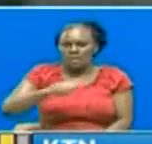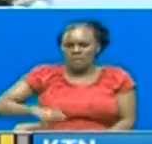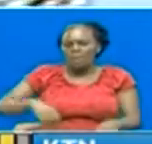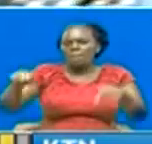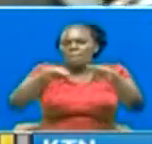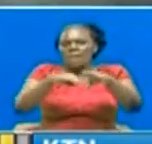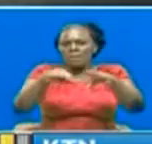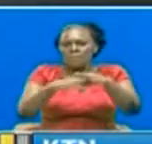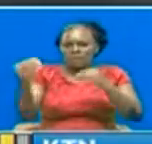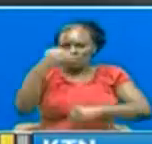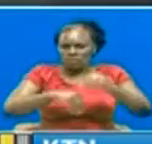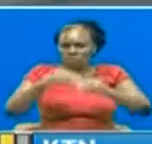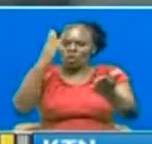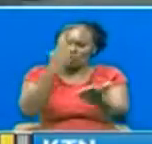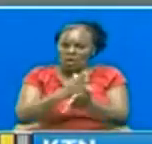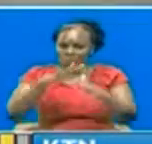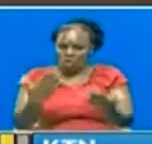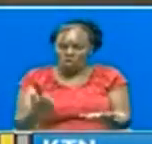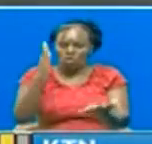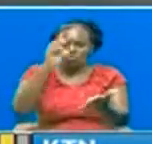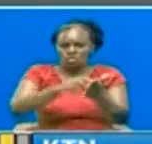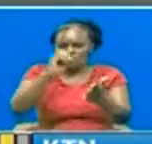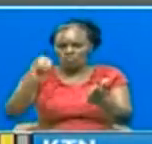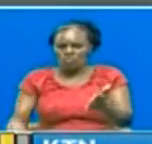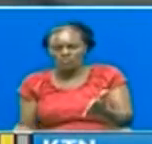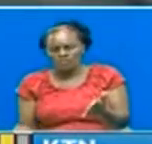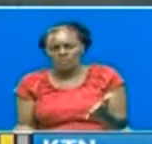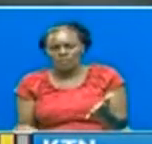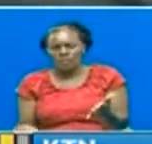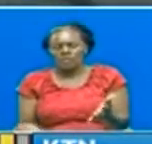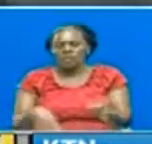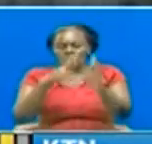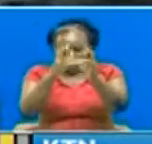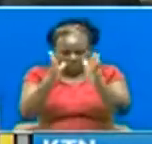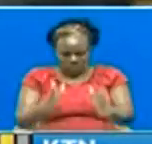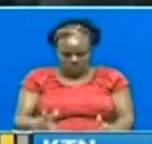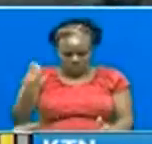members will vote to either confirm or reject Joseph Boinet's nomination. Patrick Amimo, KTN.